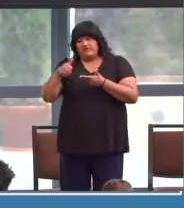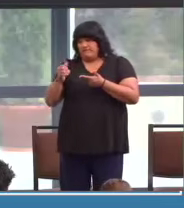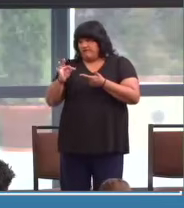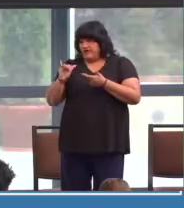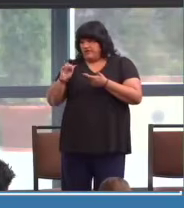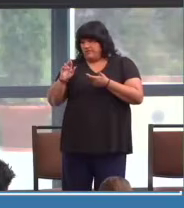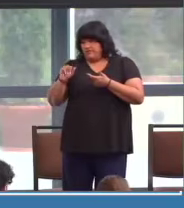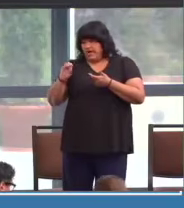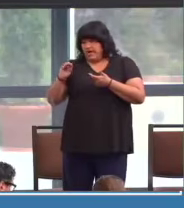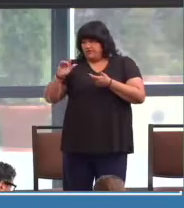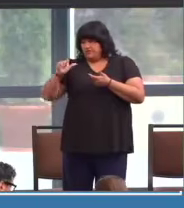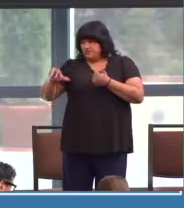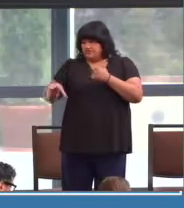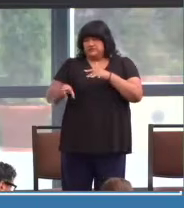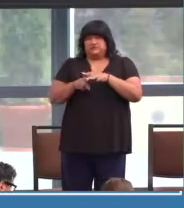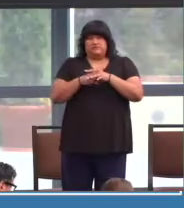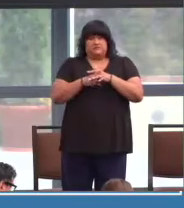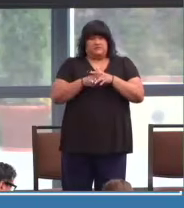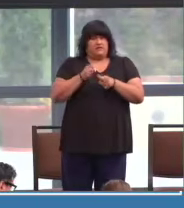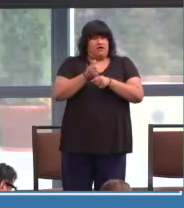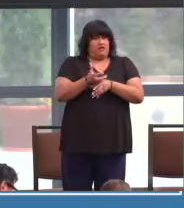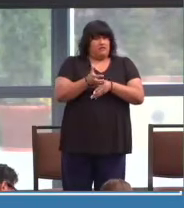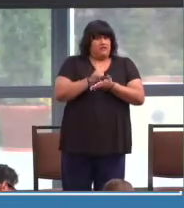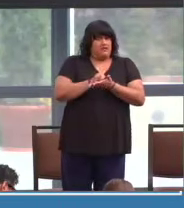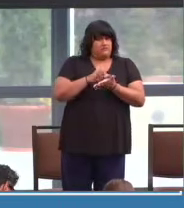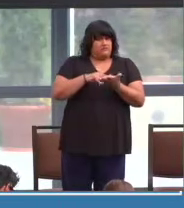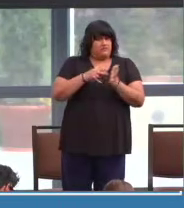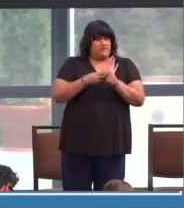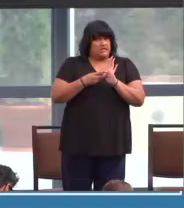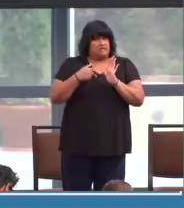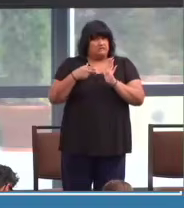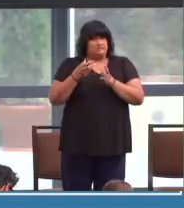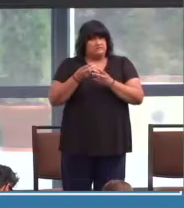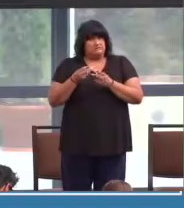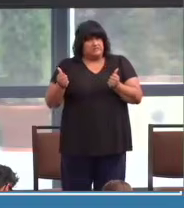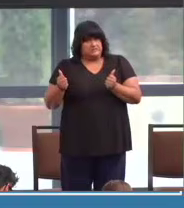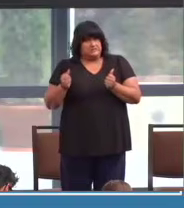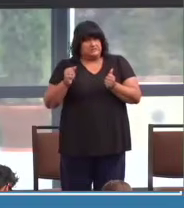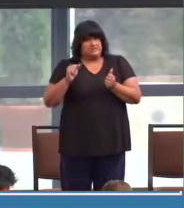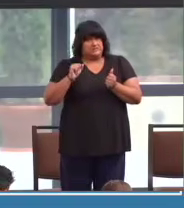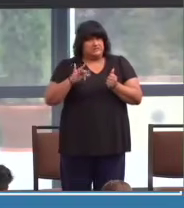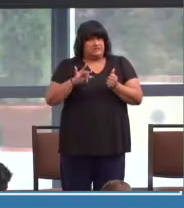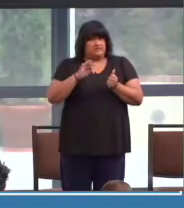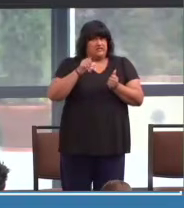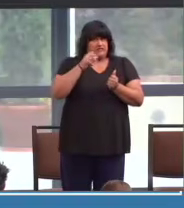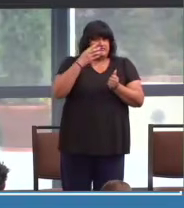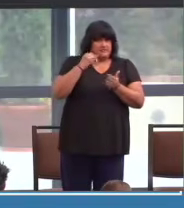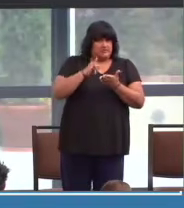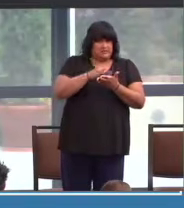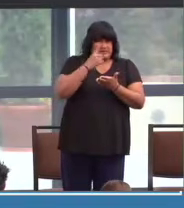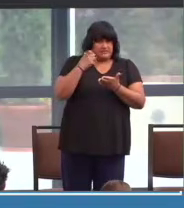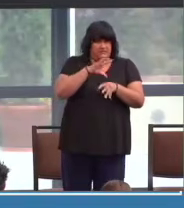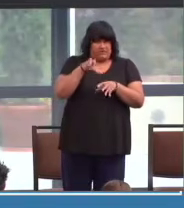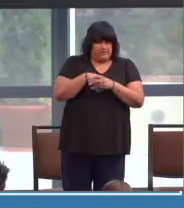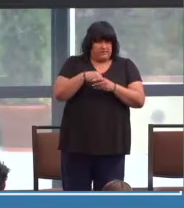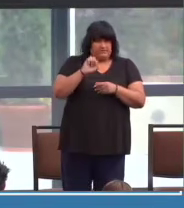my labs don't show active disease, does that mean I'm in remission and that these are not lupus symptoms? Yeah.